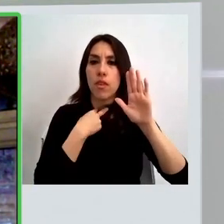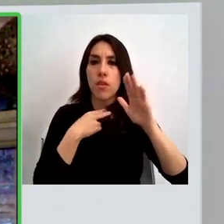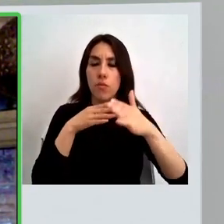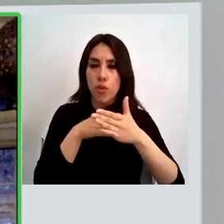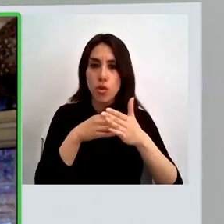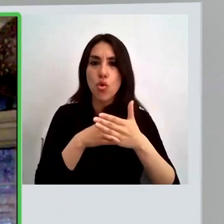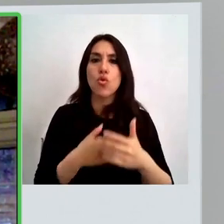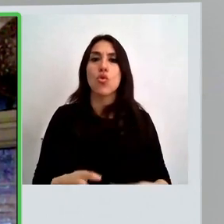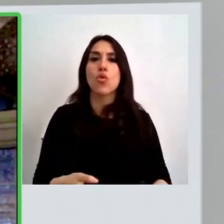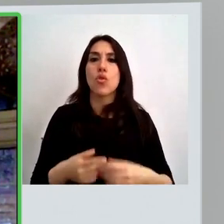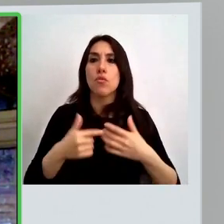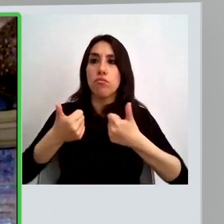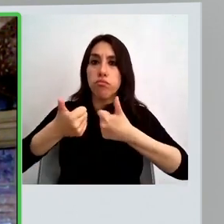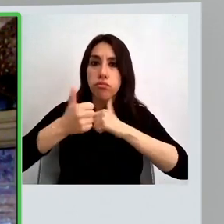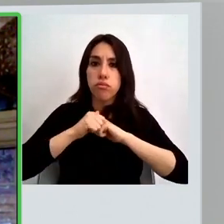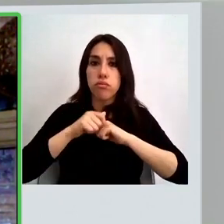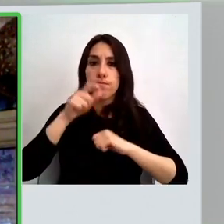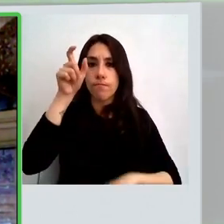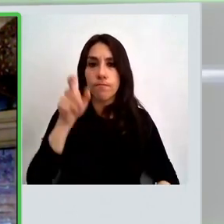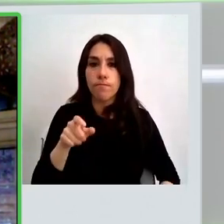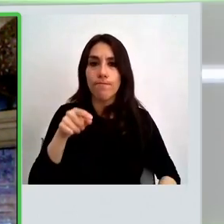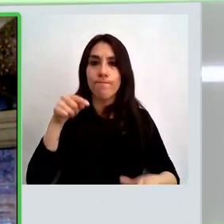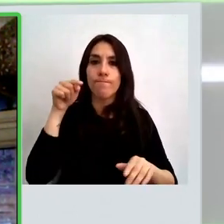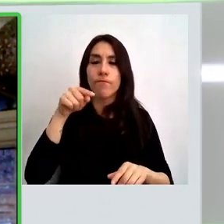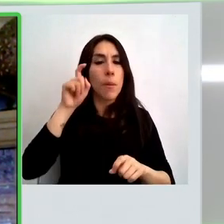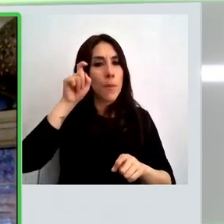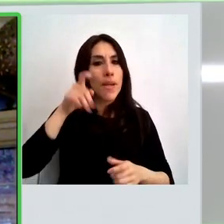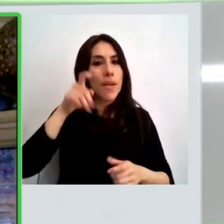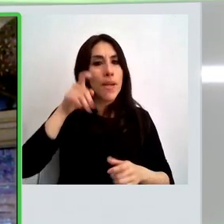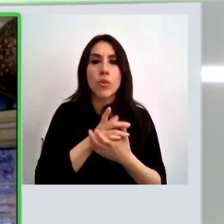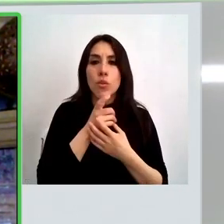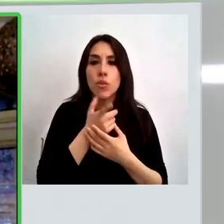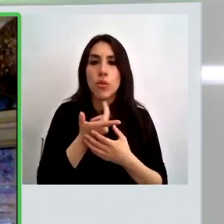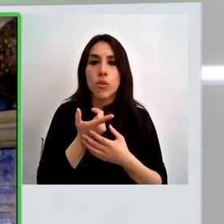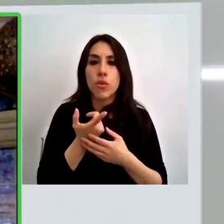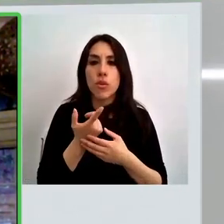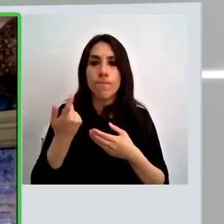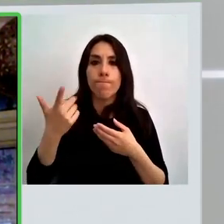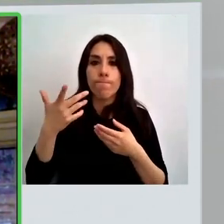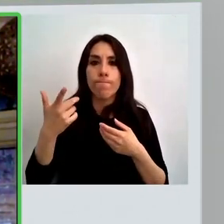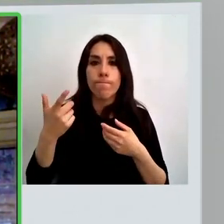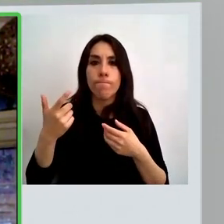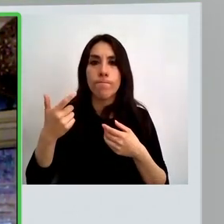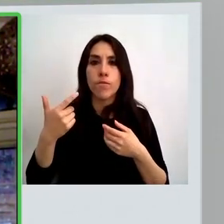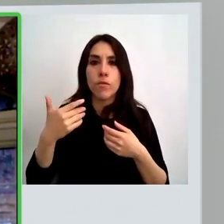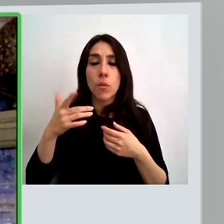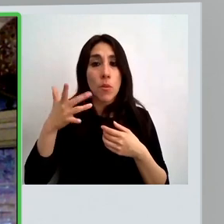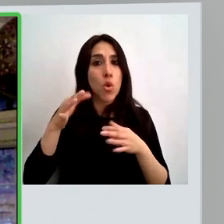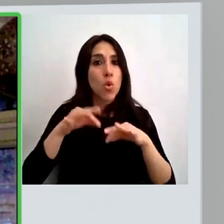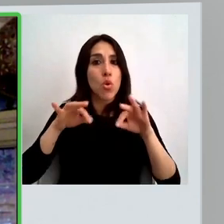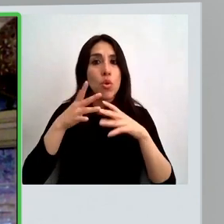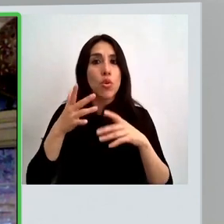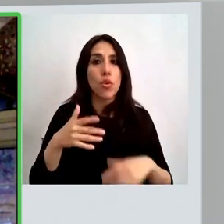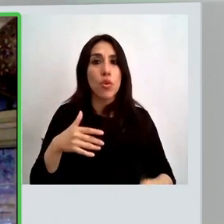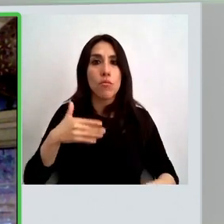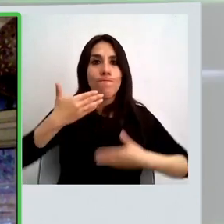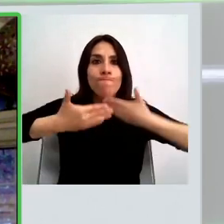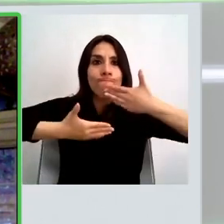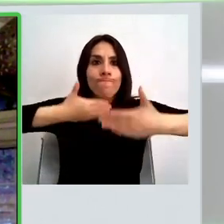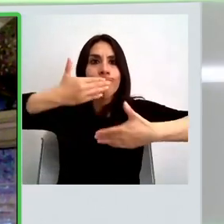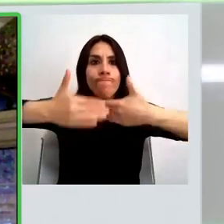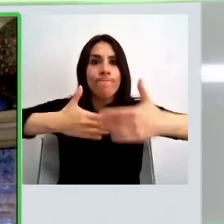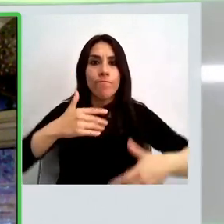meaningful contribution to the process of change. So at Purple Space, we talk about the